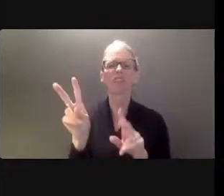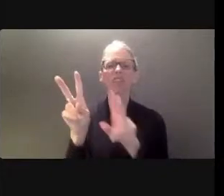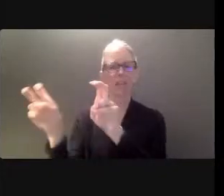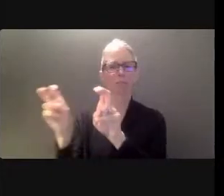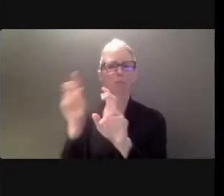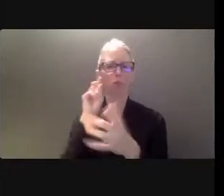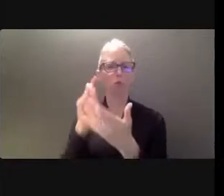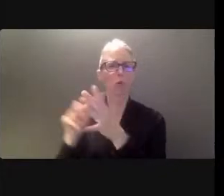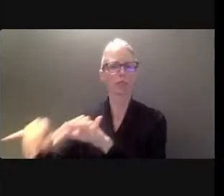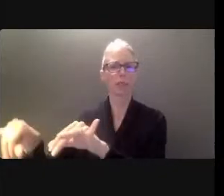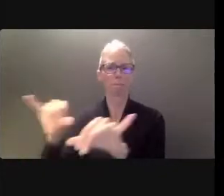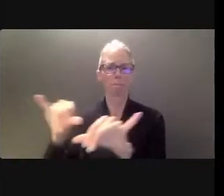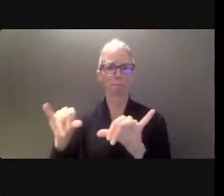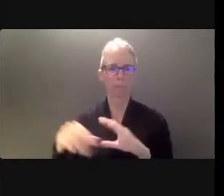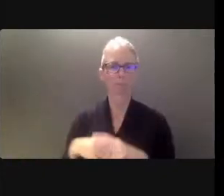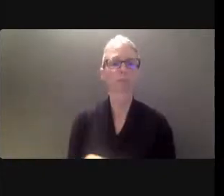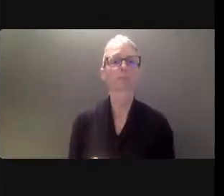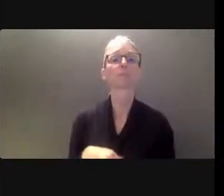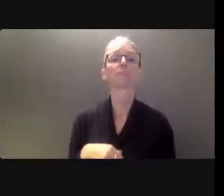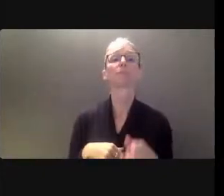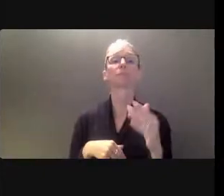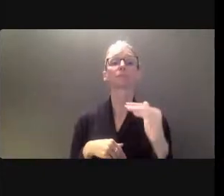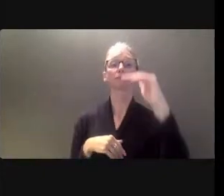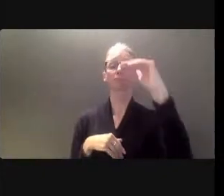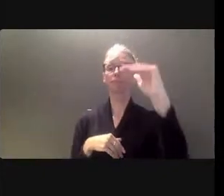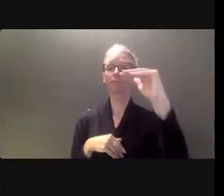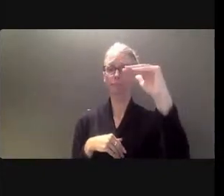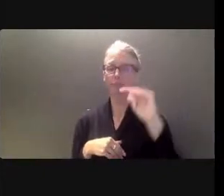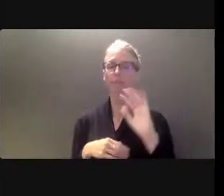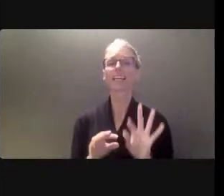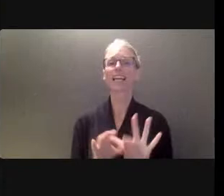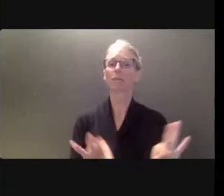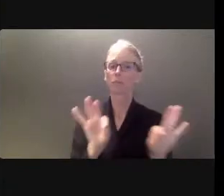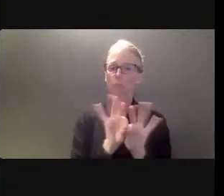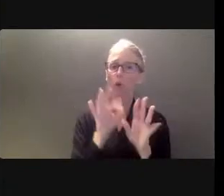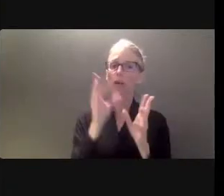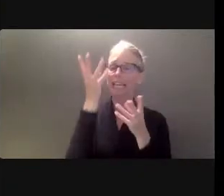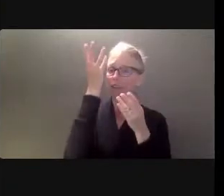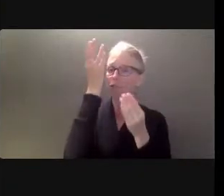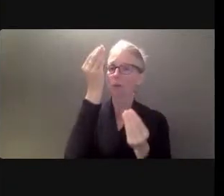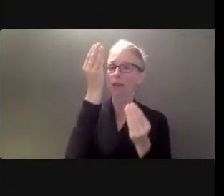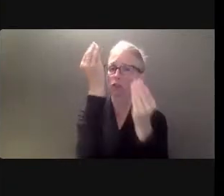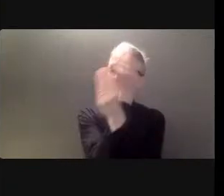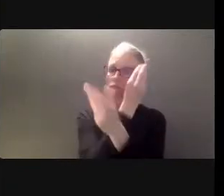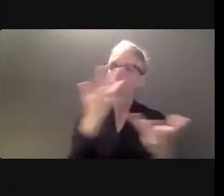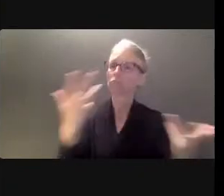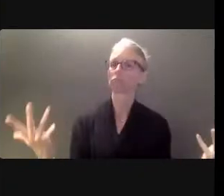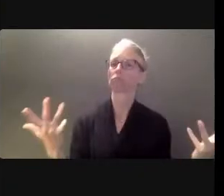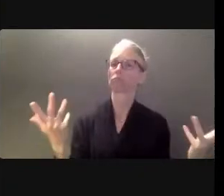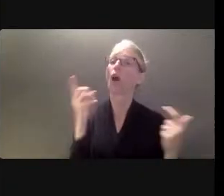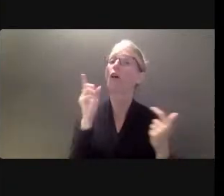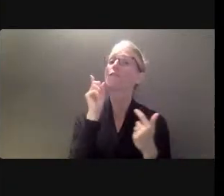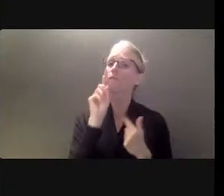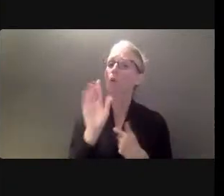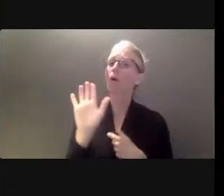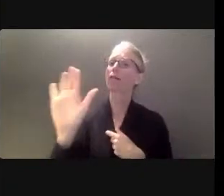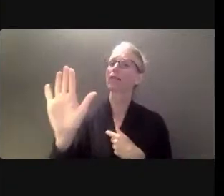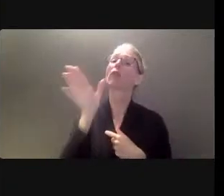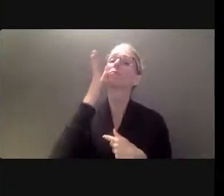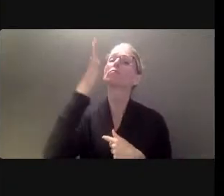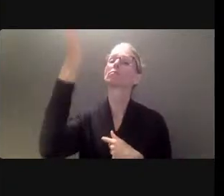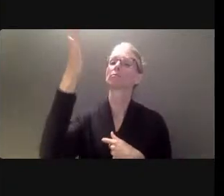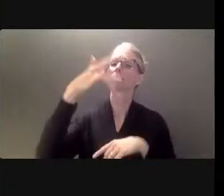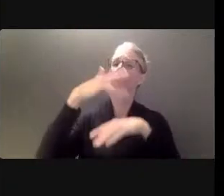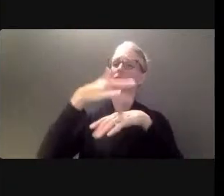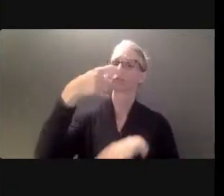accessible trip planning, which highlights the importance of providing people with disabilities information necessary to inform their park visit. This theme